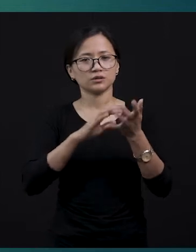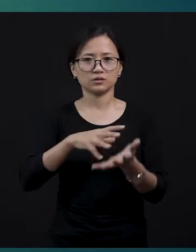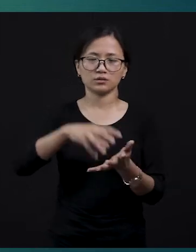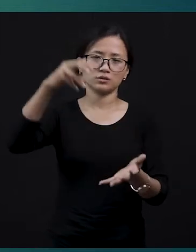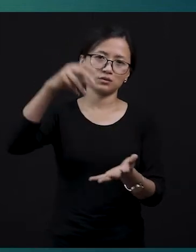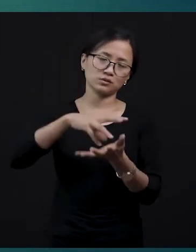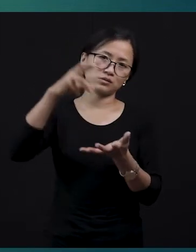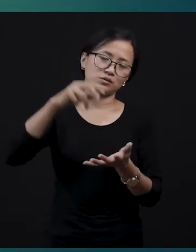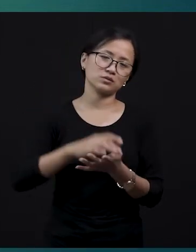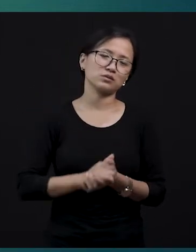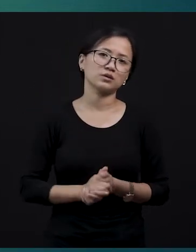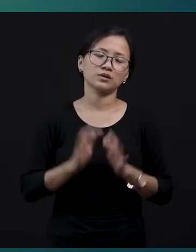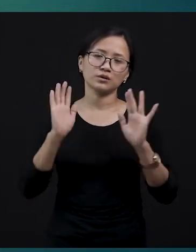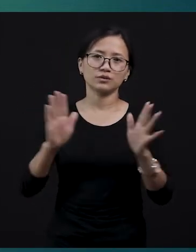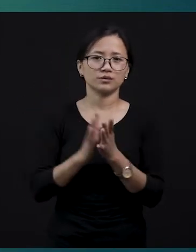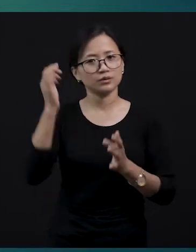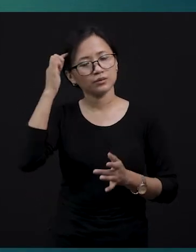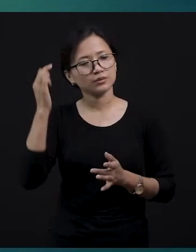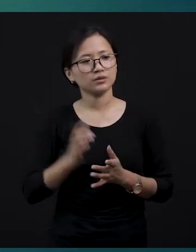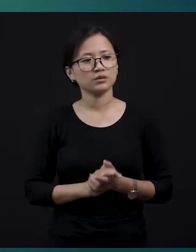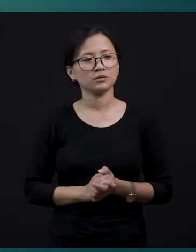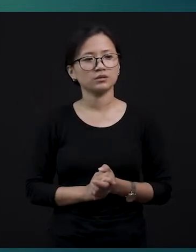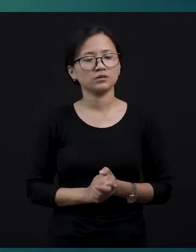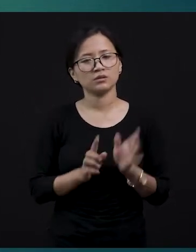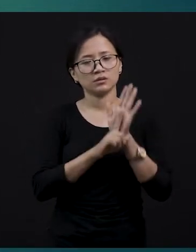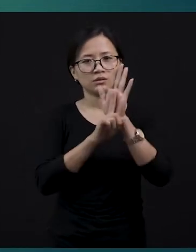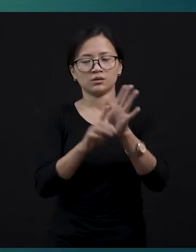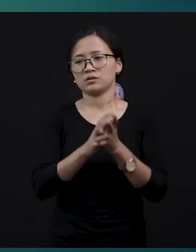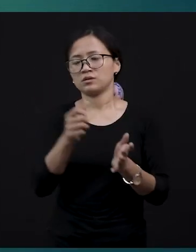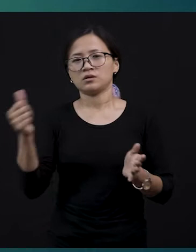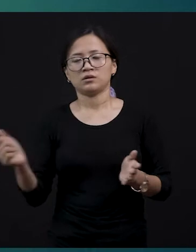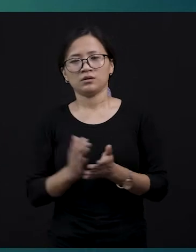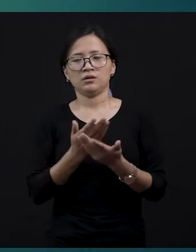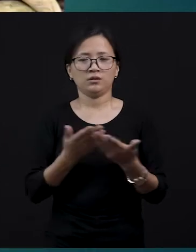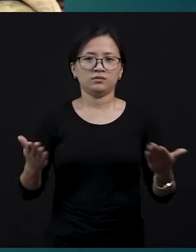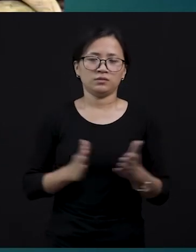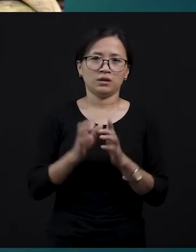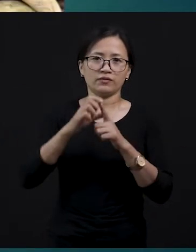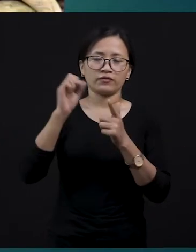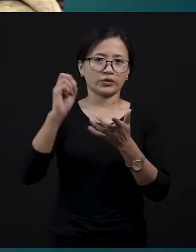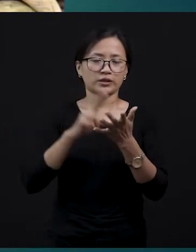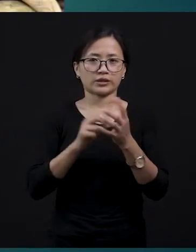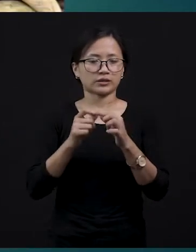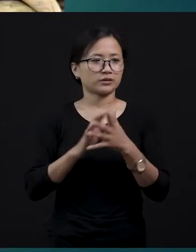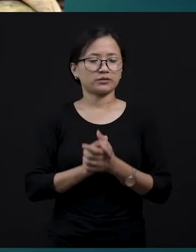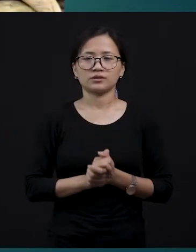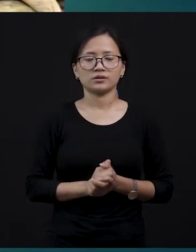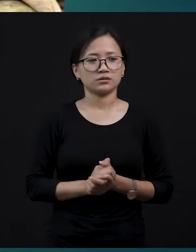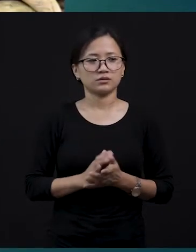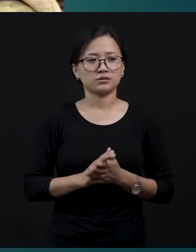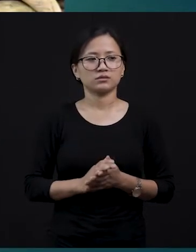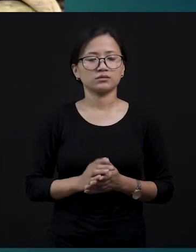right? This is a desert that we all have in our mind, but I will even show you some other kinds of desert. This is a